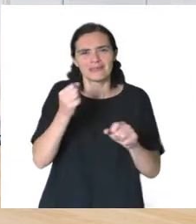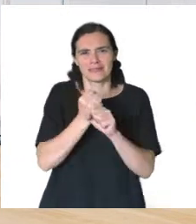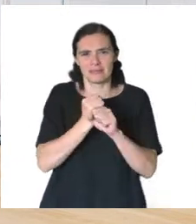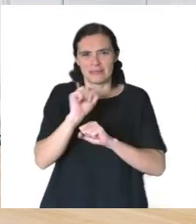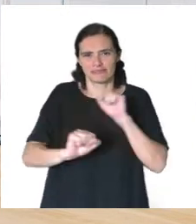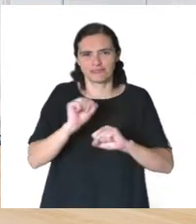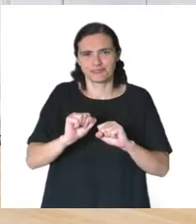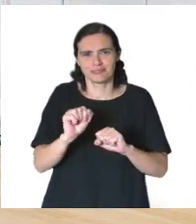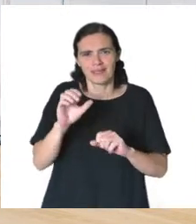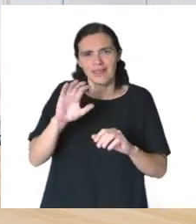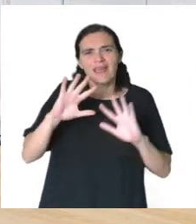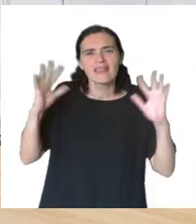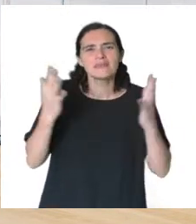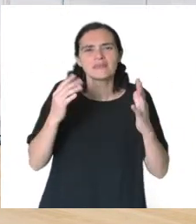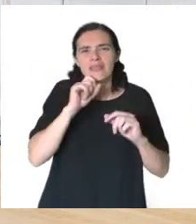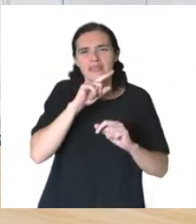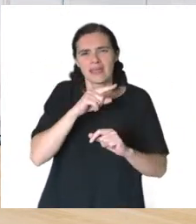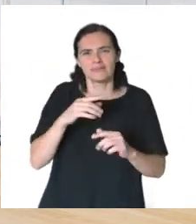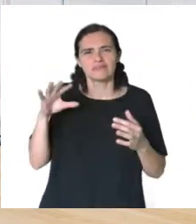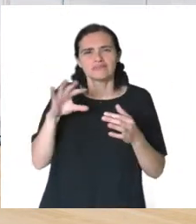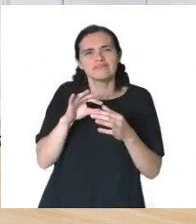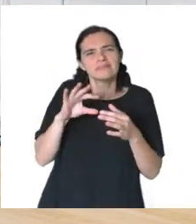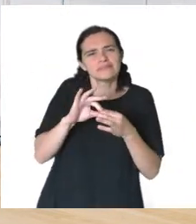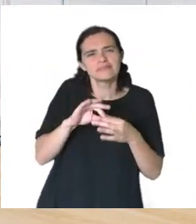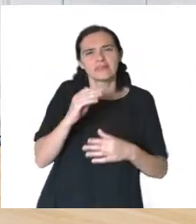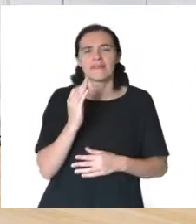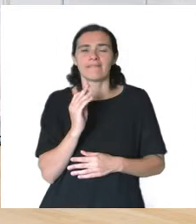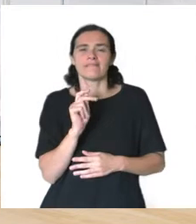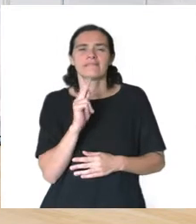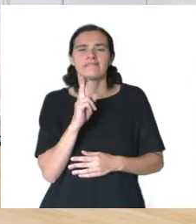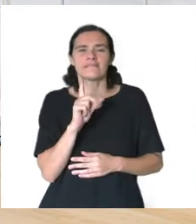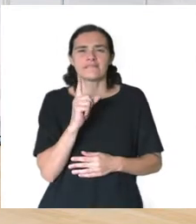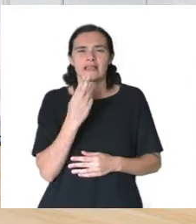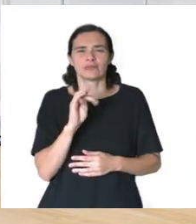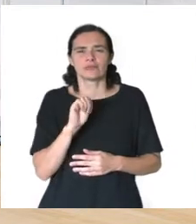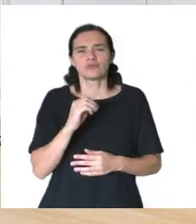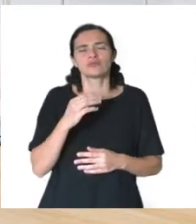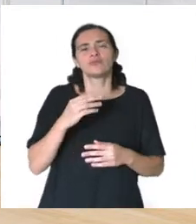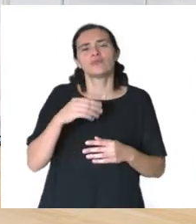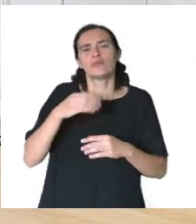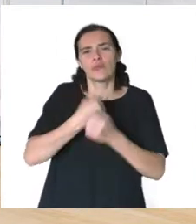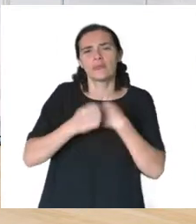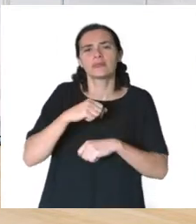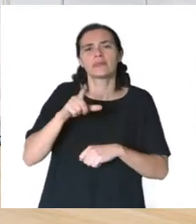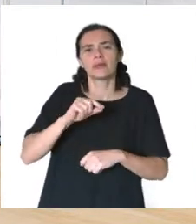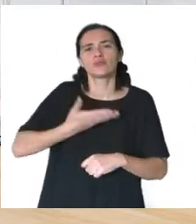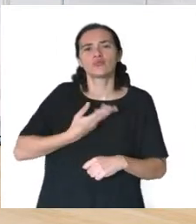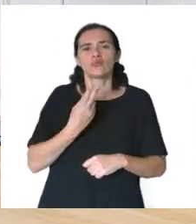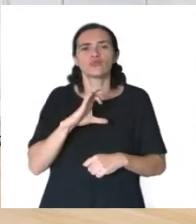of her work, a dimension which is very dear to the Fluxus movement, very dear to Marcel